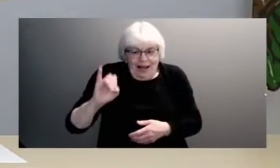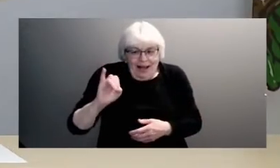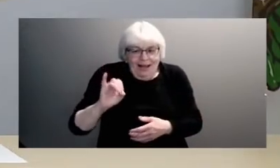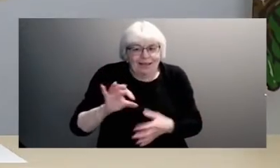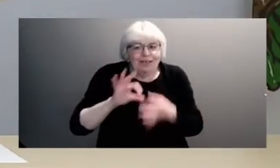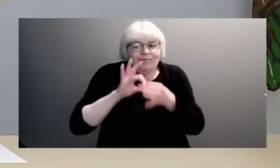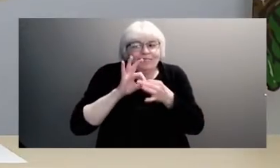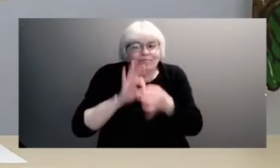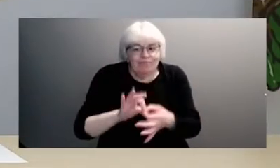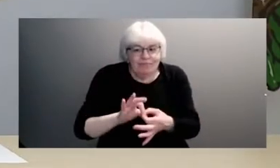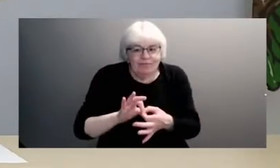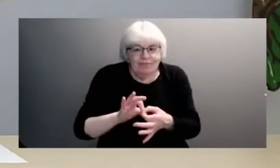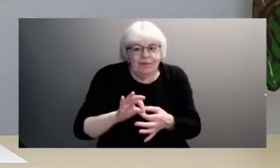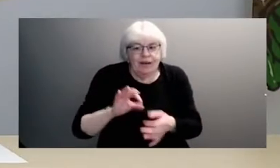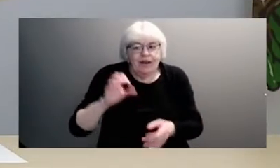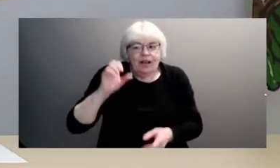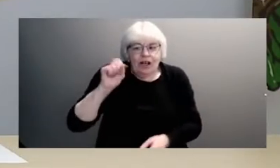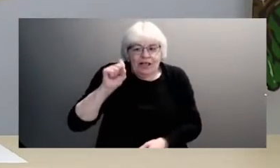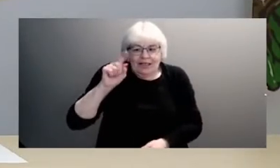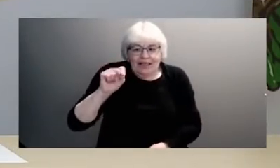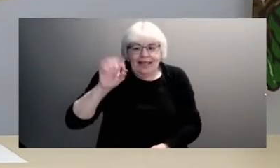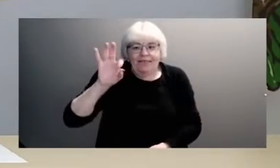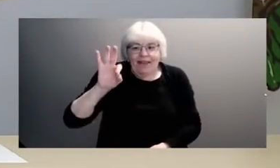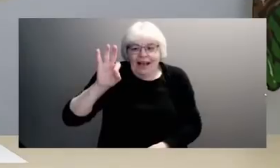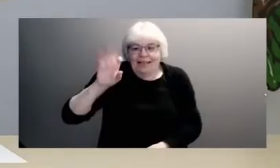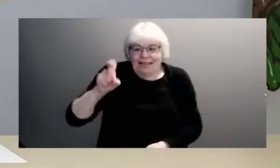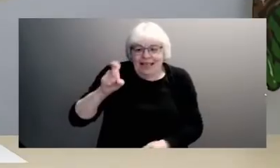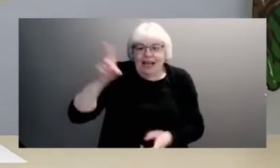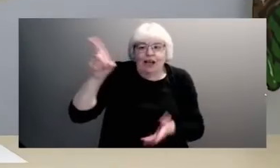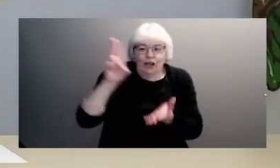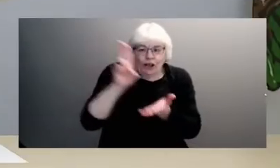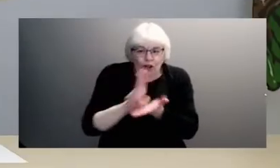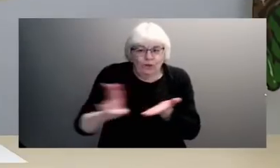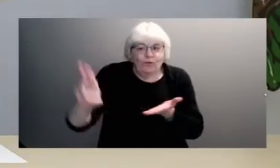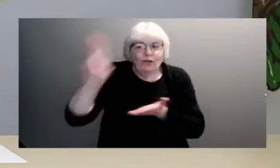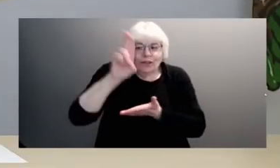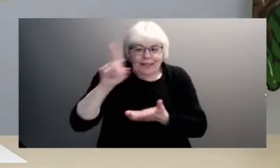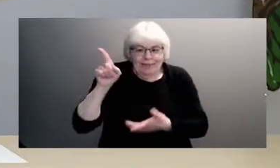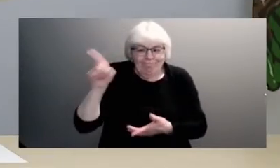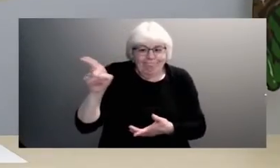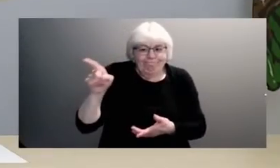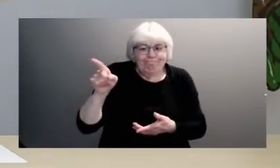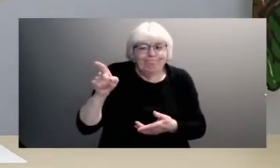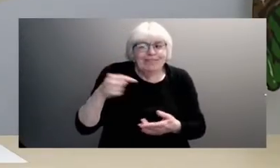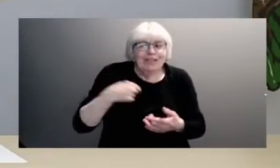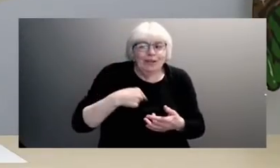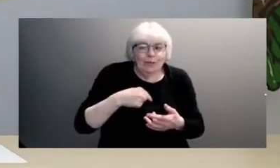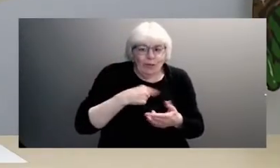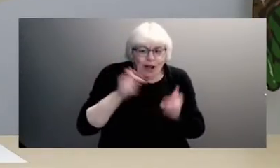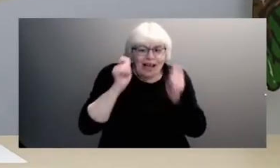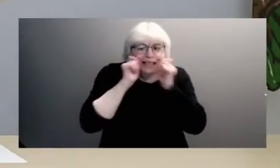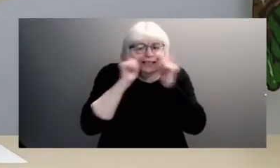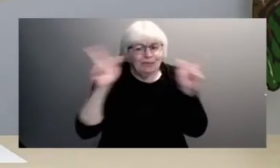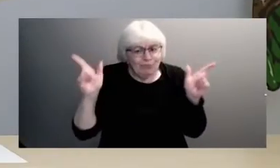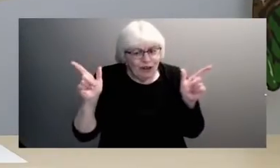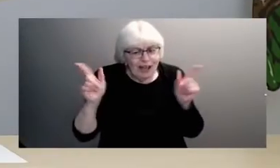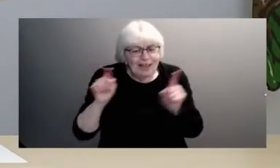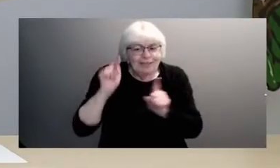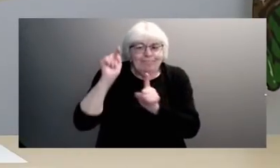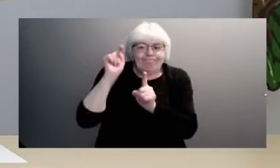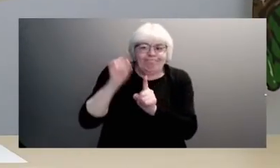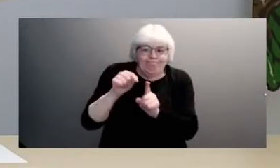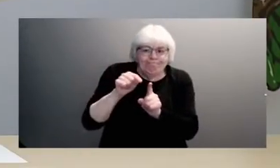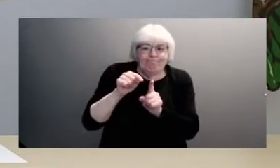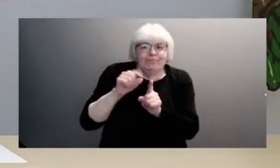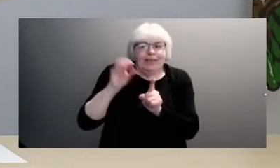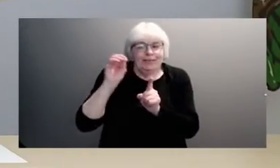was not a surprise to learn the genetic sequencing was that of Omicron, and I expect more of our cases will be confirmed as this